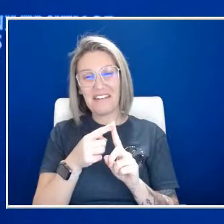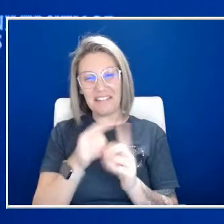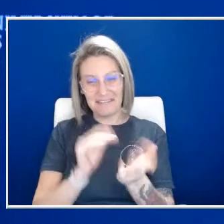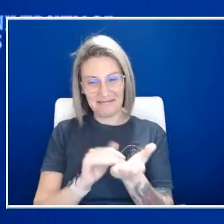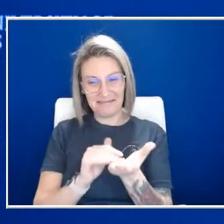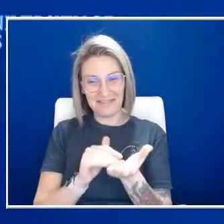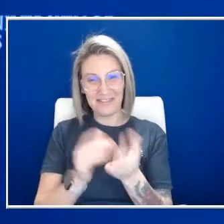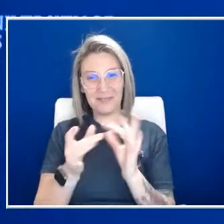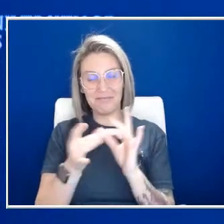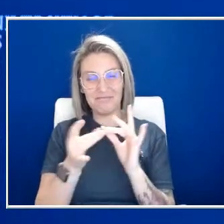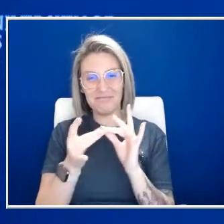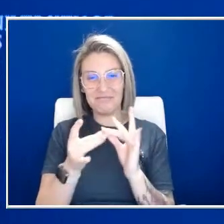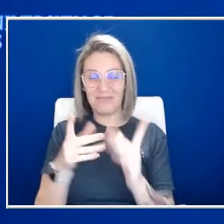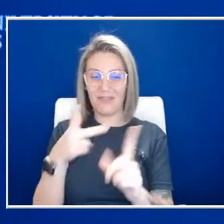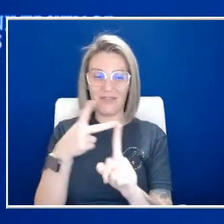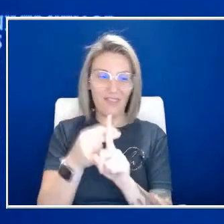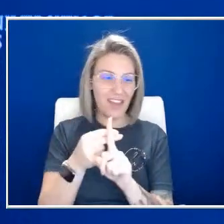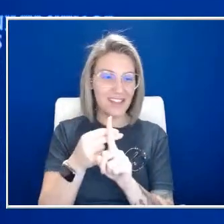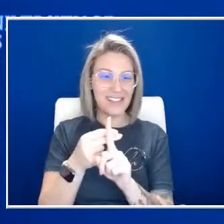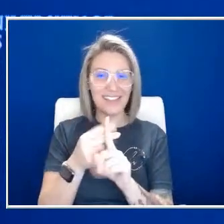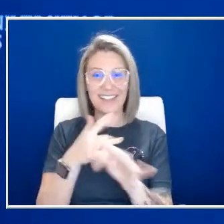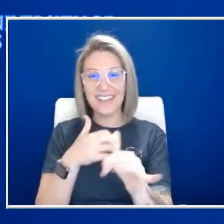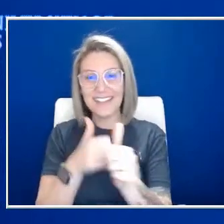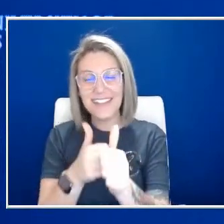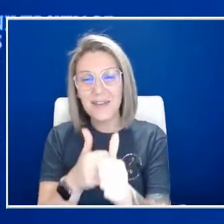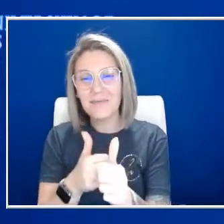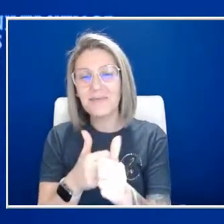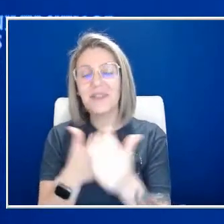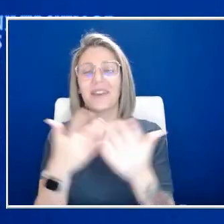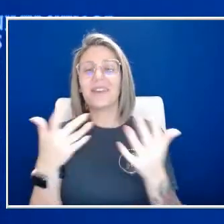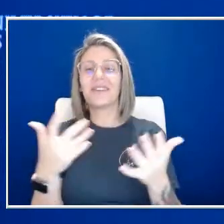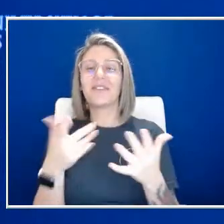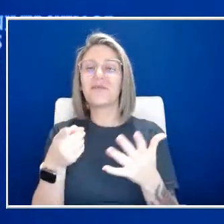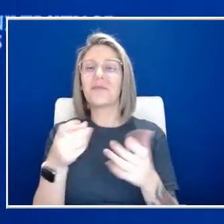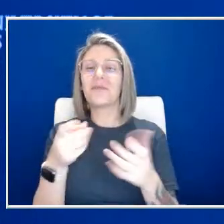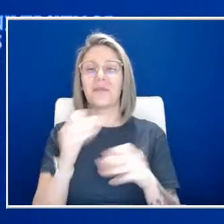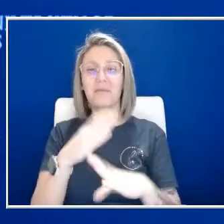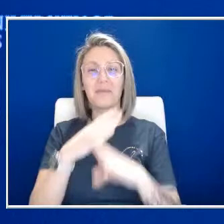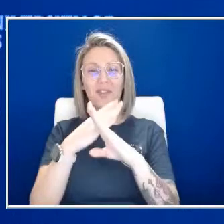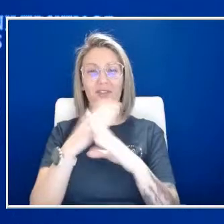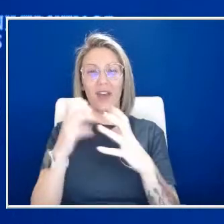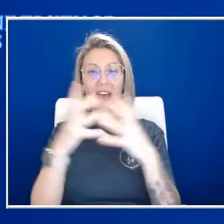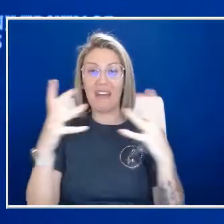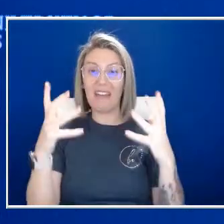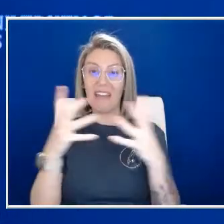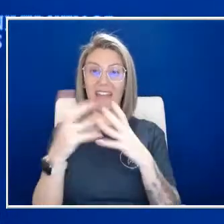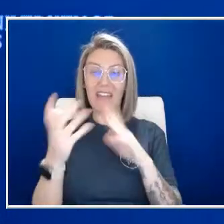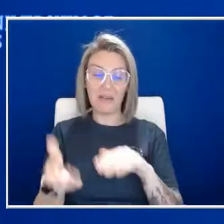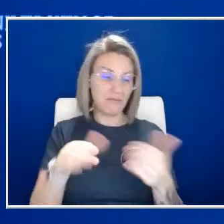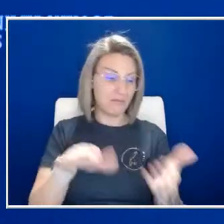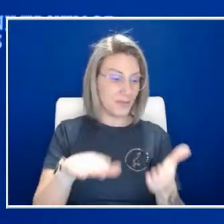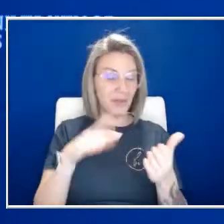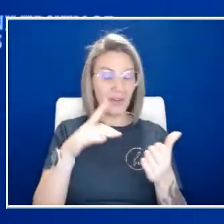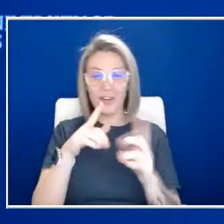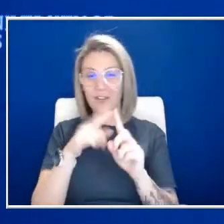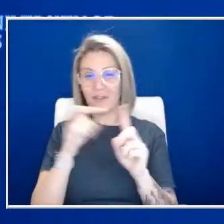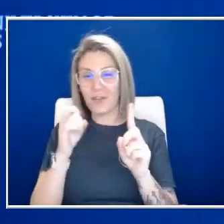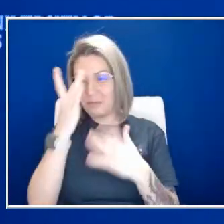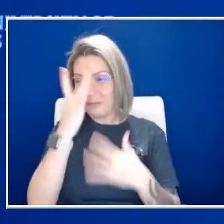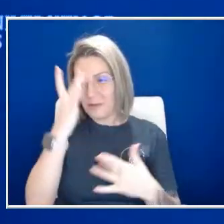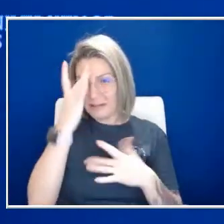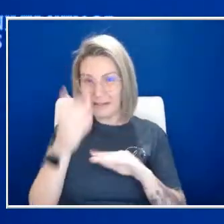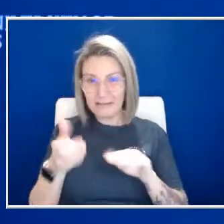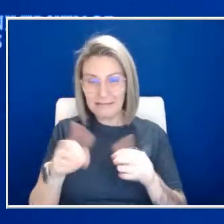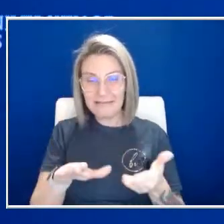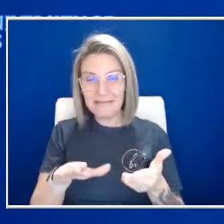vaccination, be up to date with your vaccines. You can prevent a lot of morbidity and mortality, that's illness and death, but also